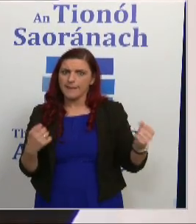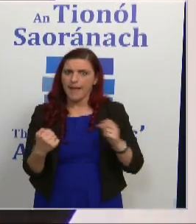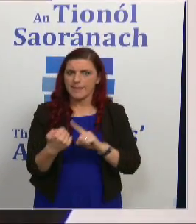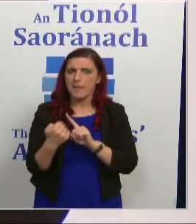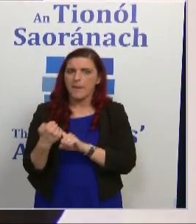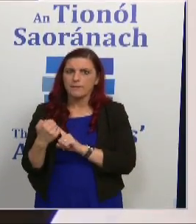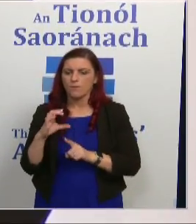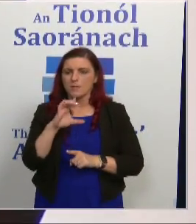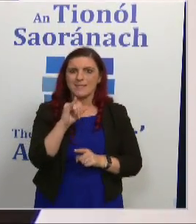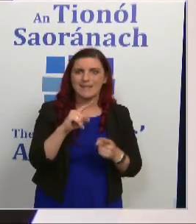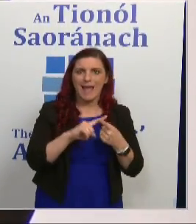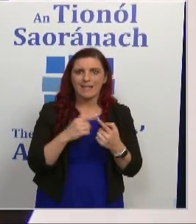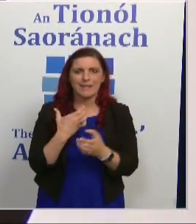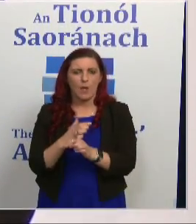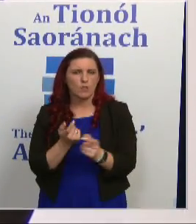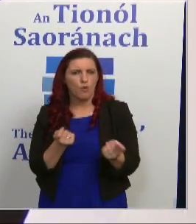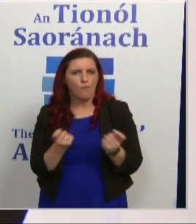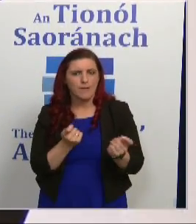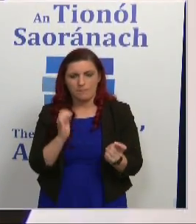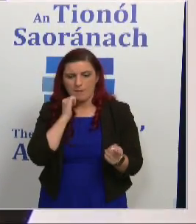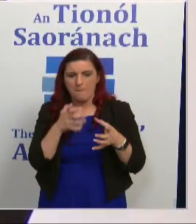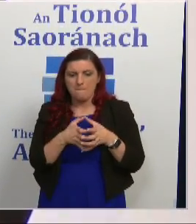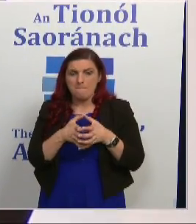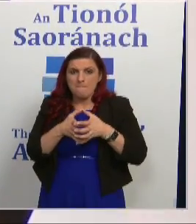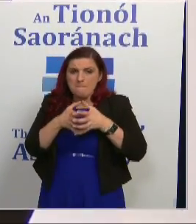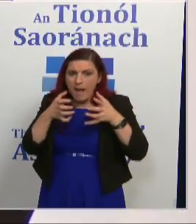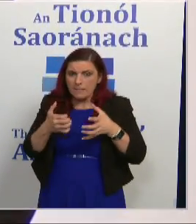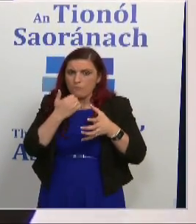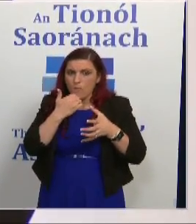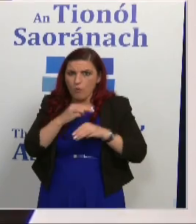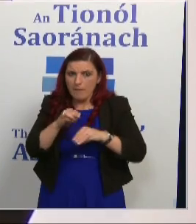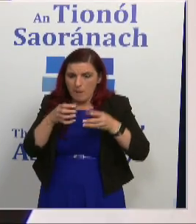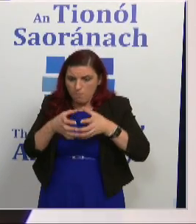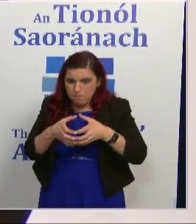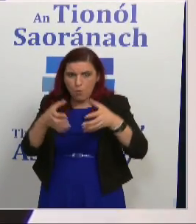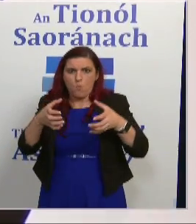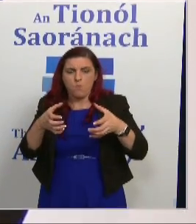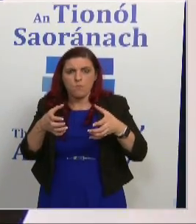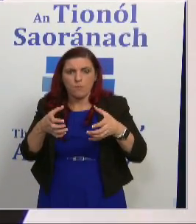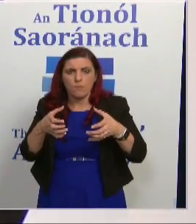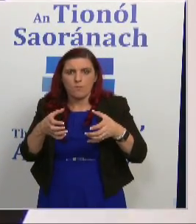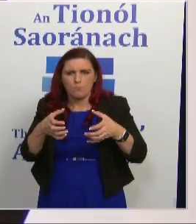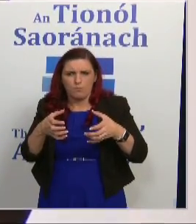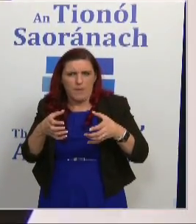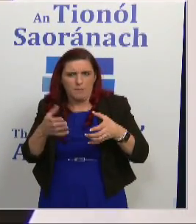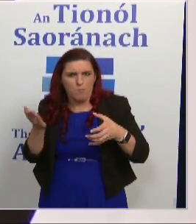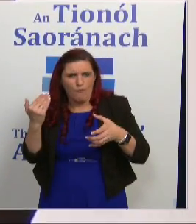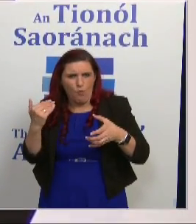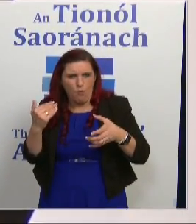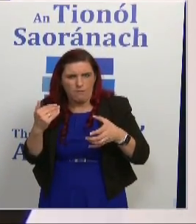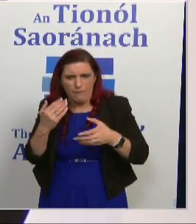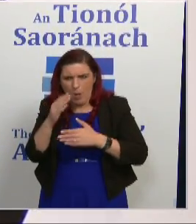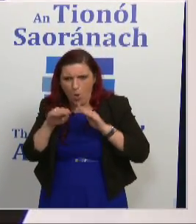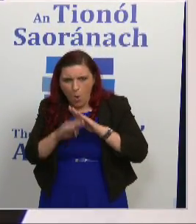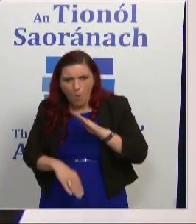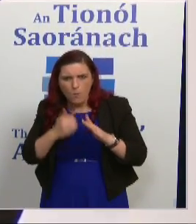city and county are governed, because you have the massive increase in population in what were relatively unpopulated areas. So